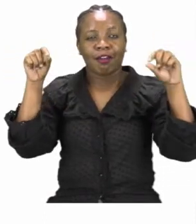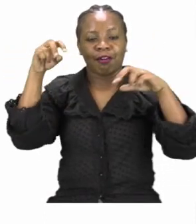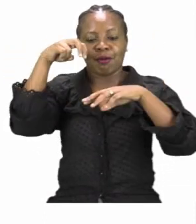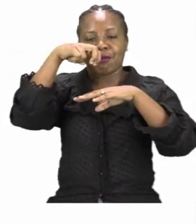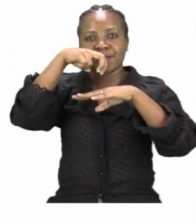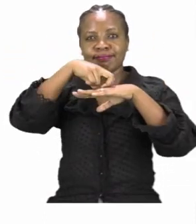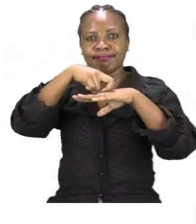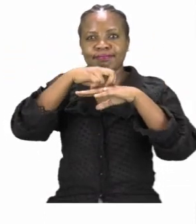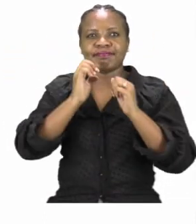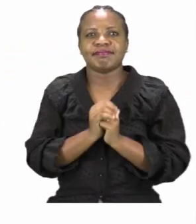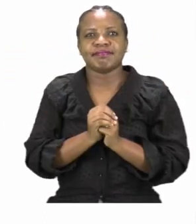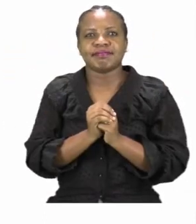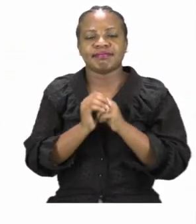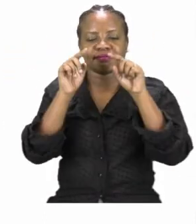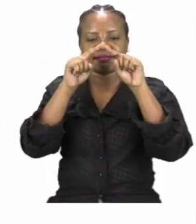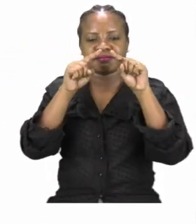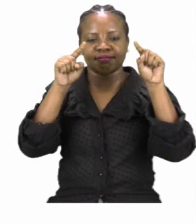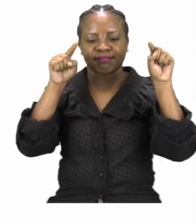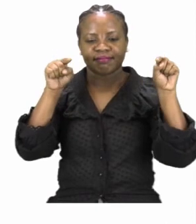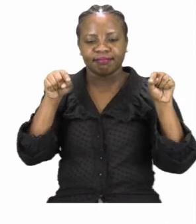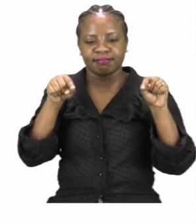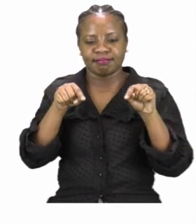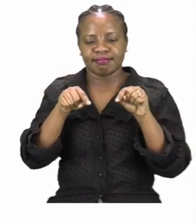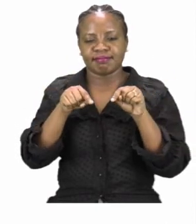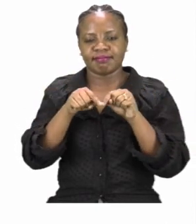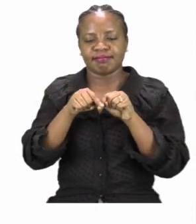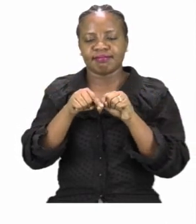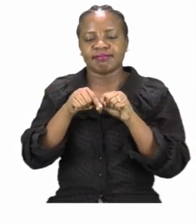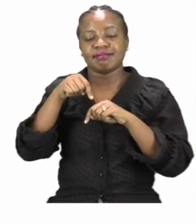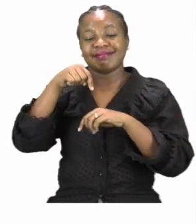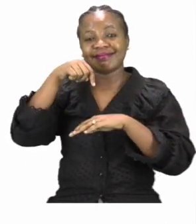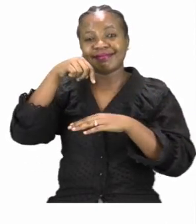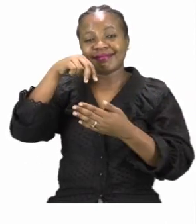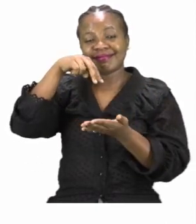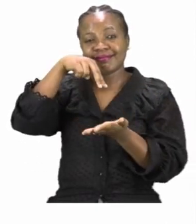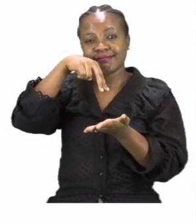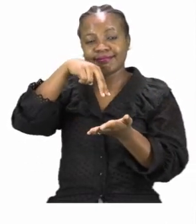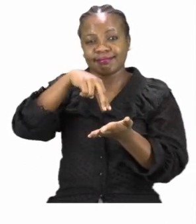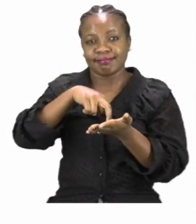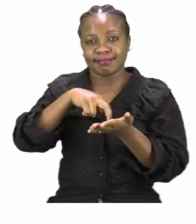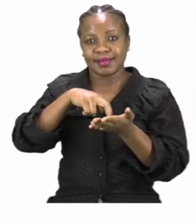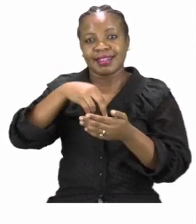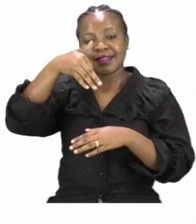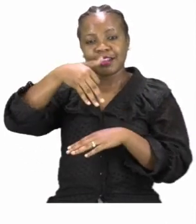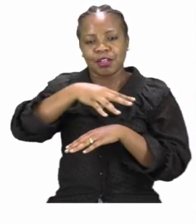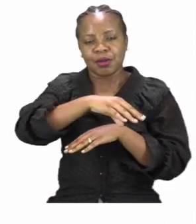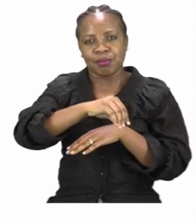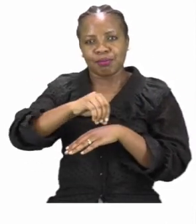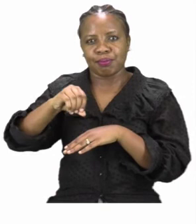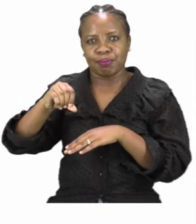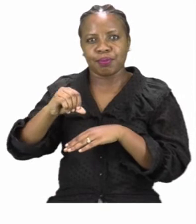shield stands in the Namib desert behind the Welwitschia mirabilis